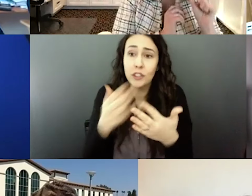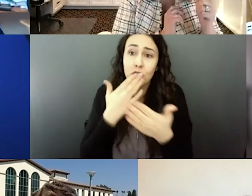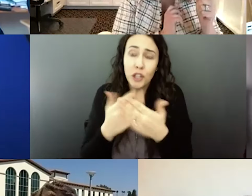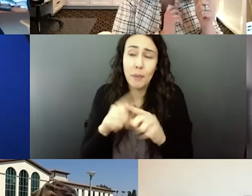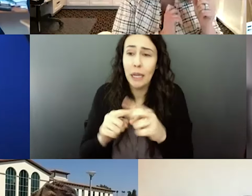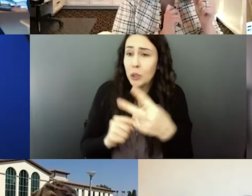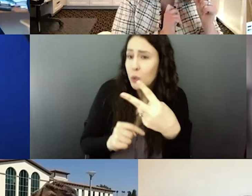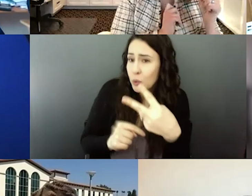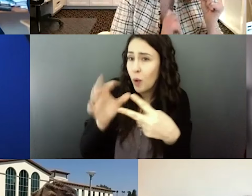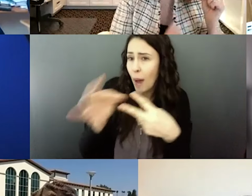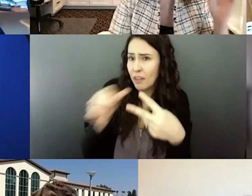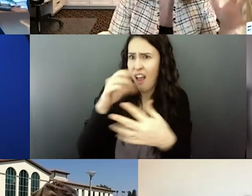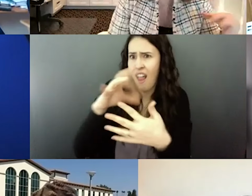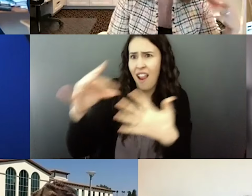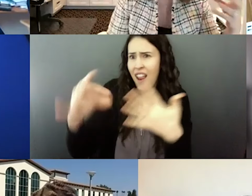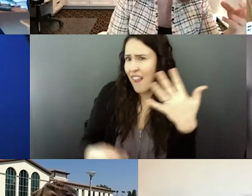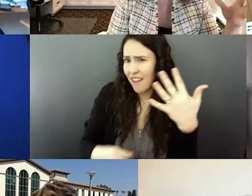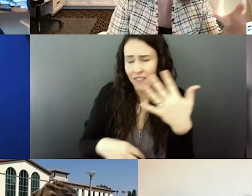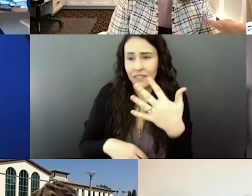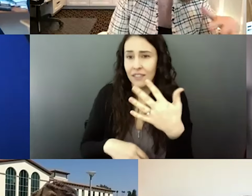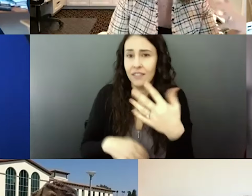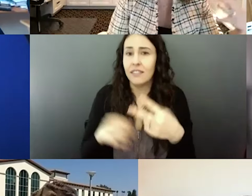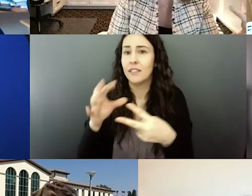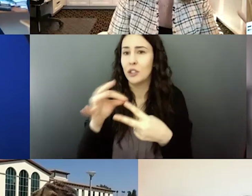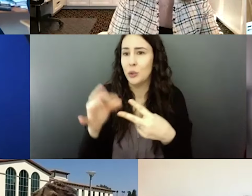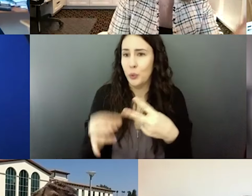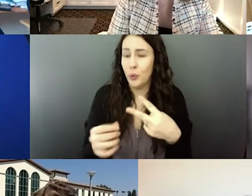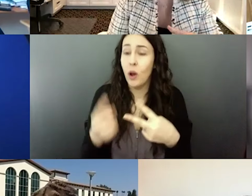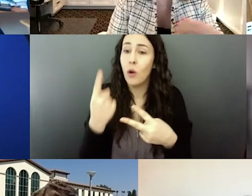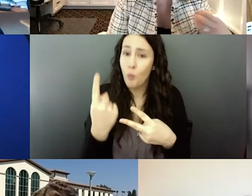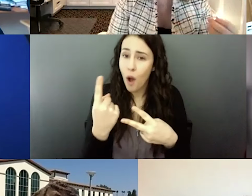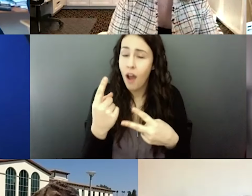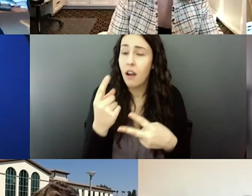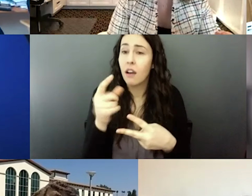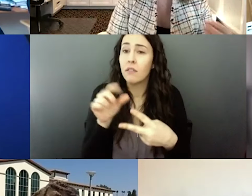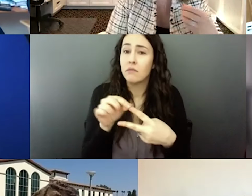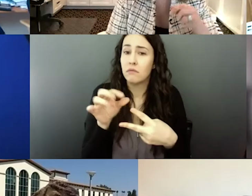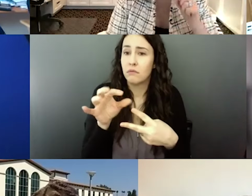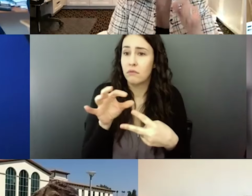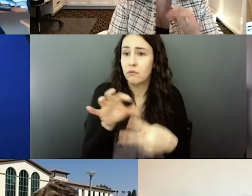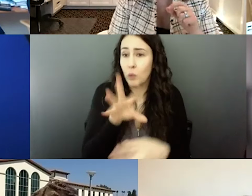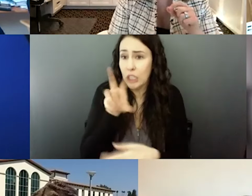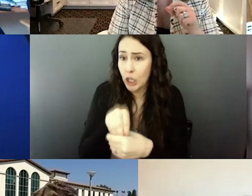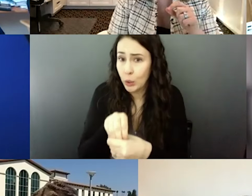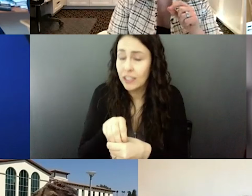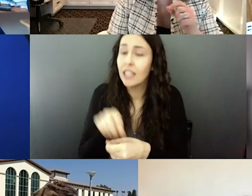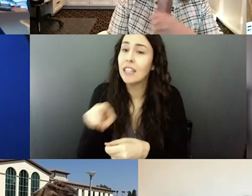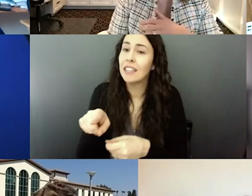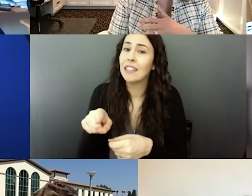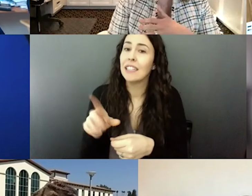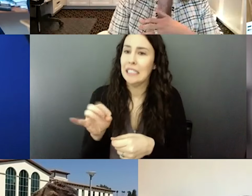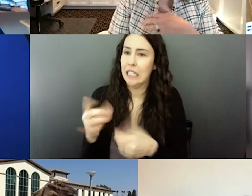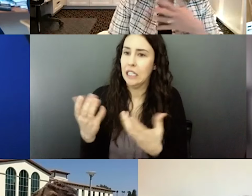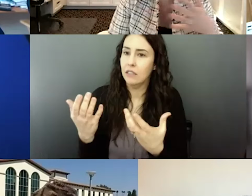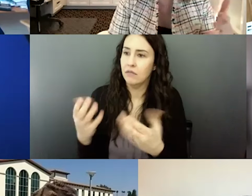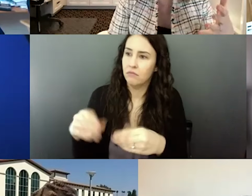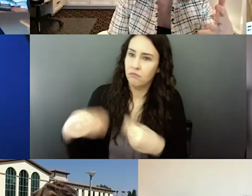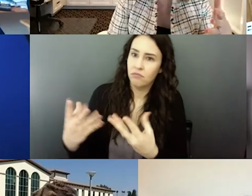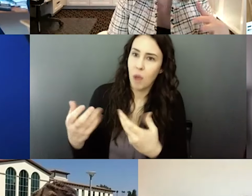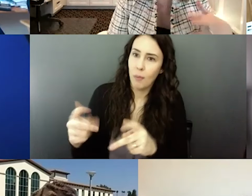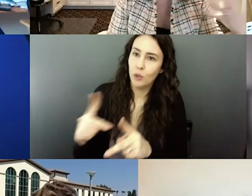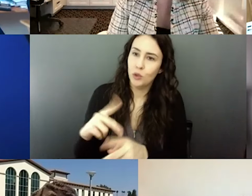one of the options was inclusive, right? It did give the students a chance to bring in their experience. And one of the things that I think in all the